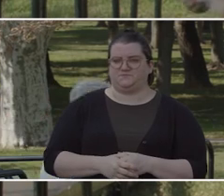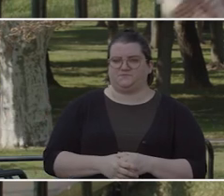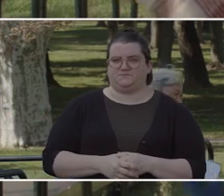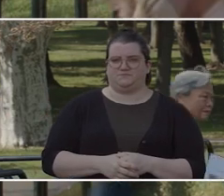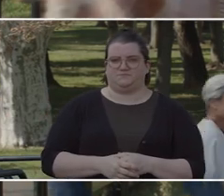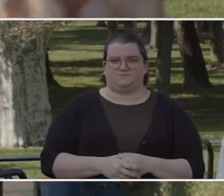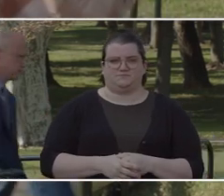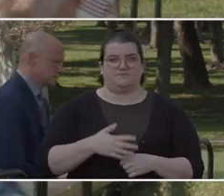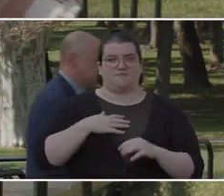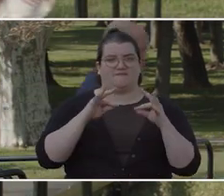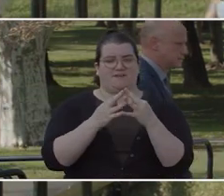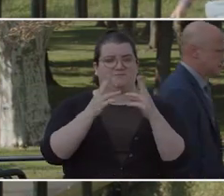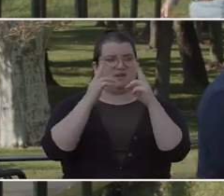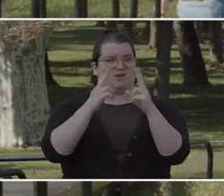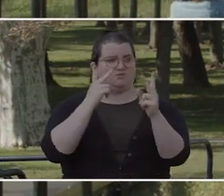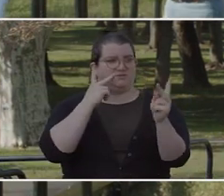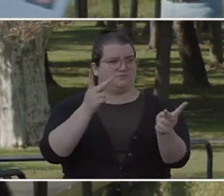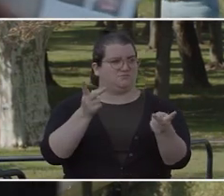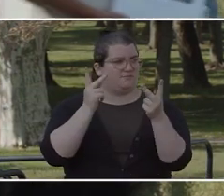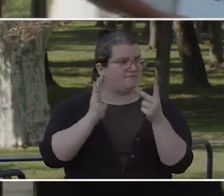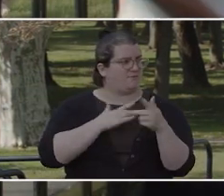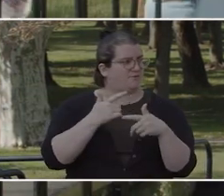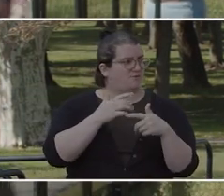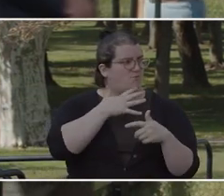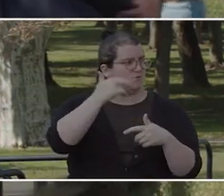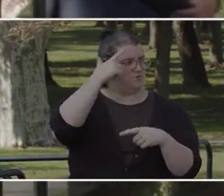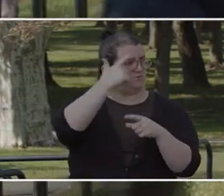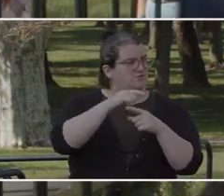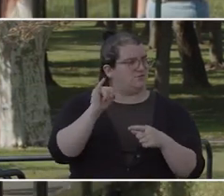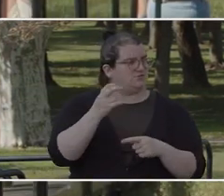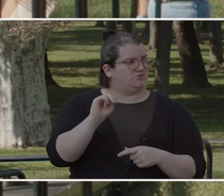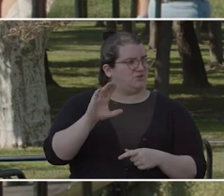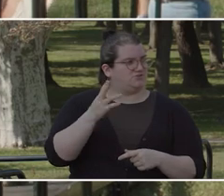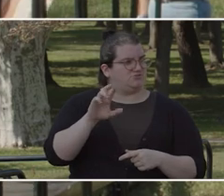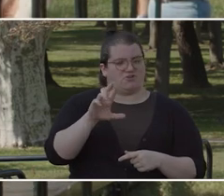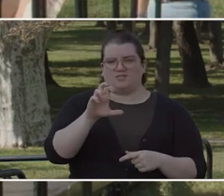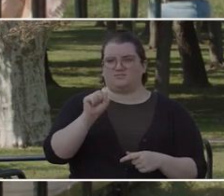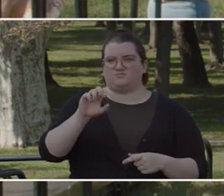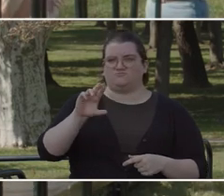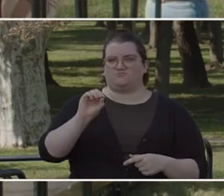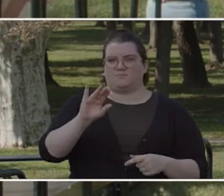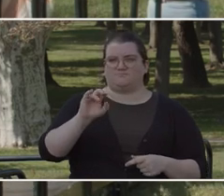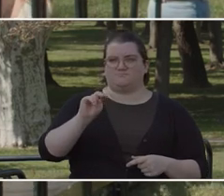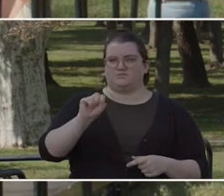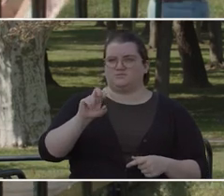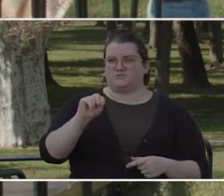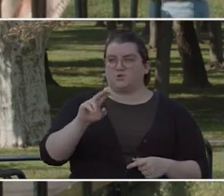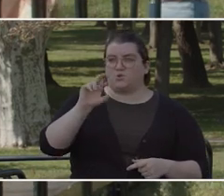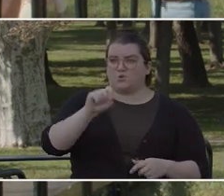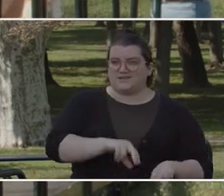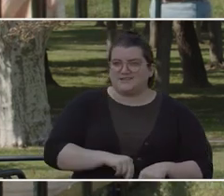My family honors the memory of our big brother, John Charles Robinson, United States